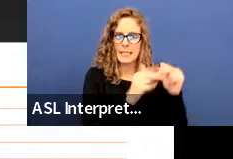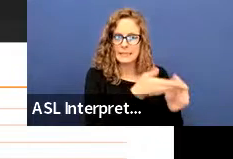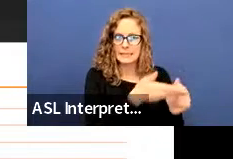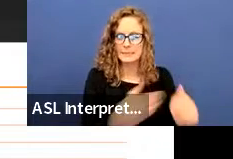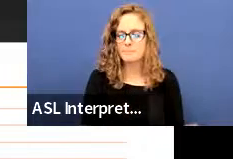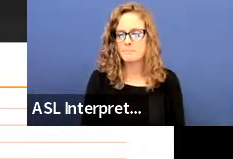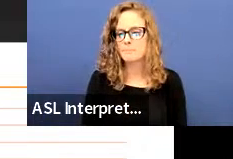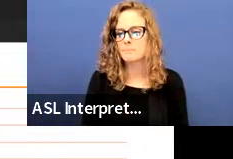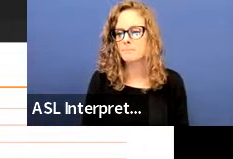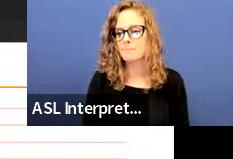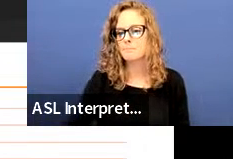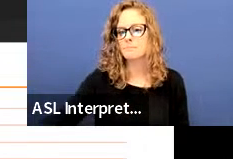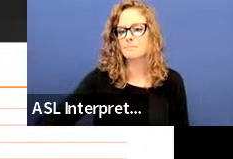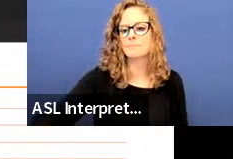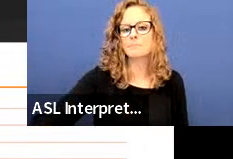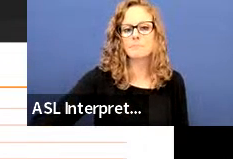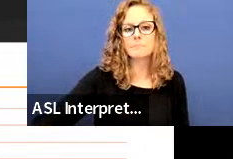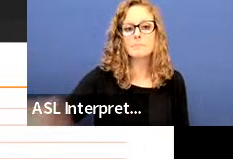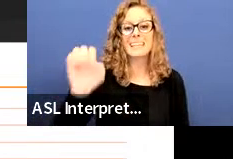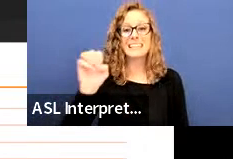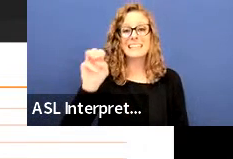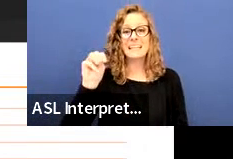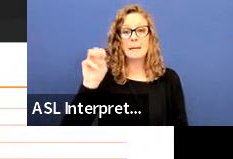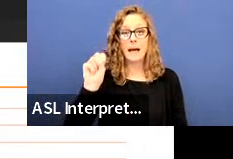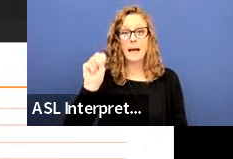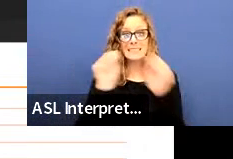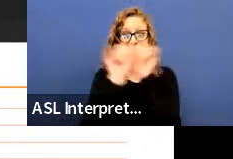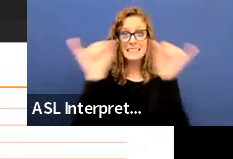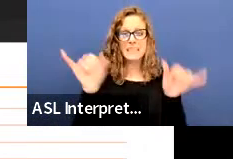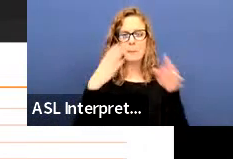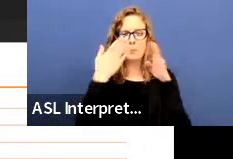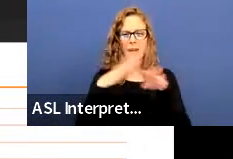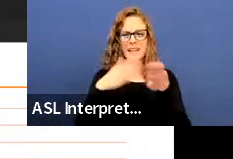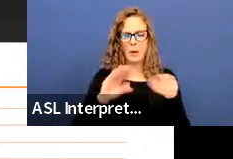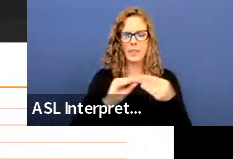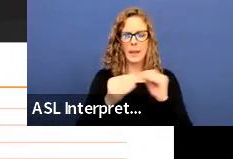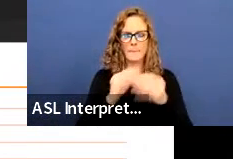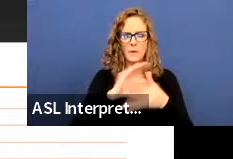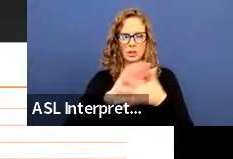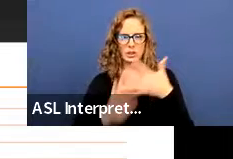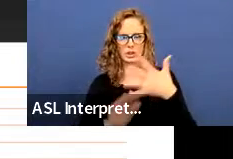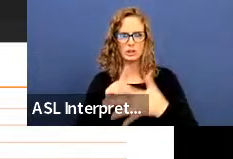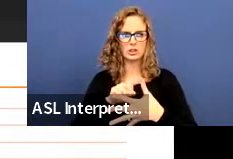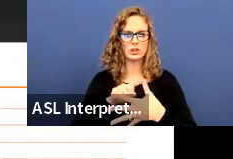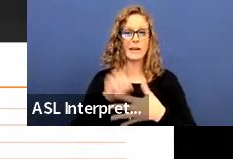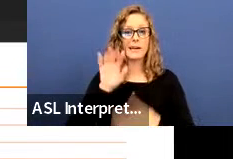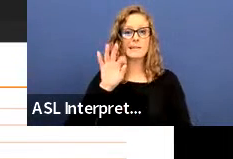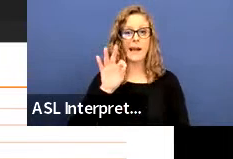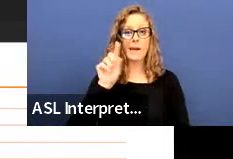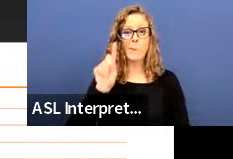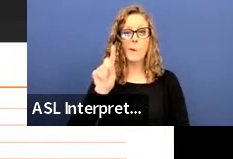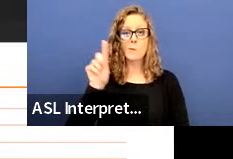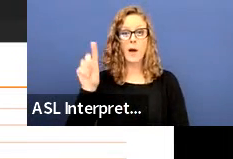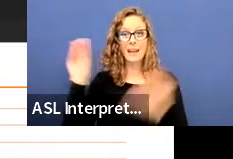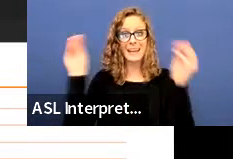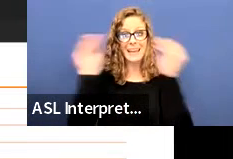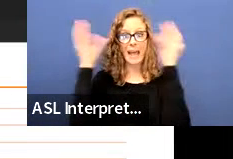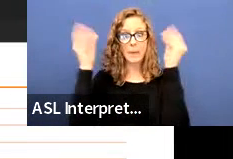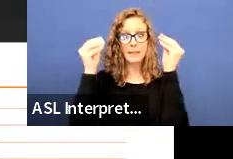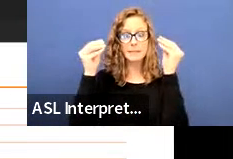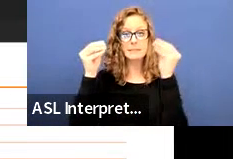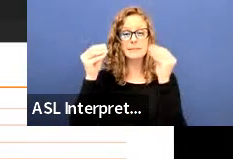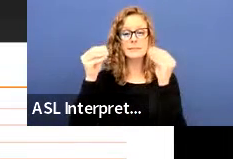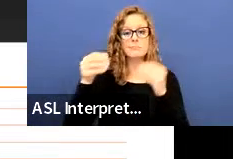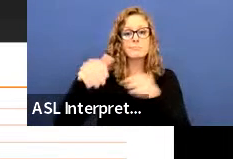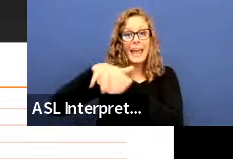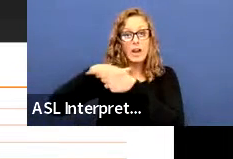And this is our EMS system by the numbers. We have 5 911 ambulance transport operating areas.